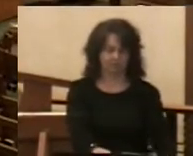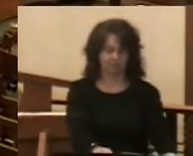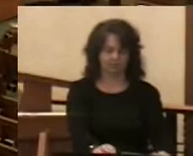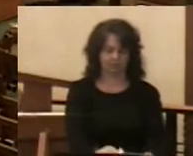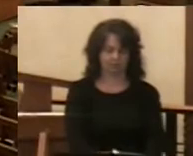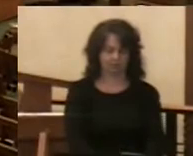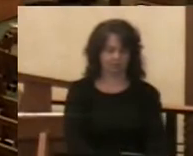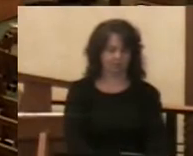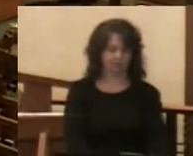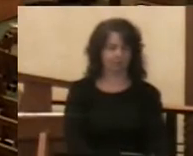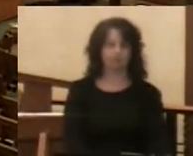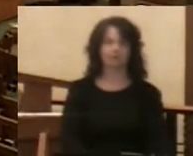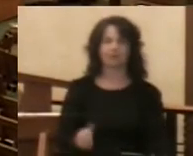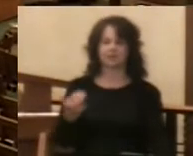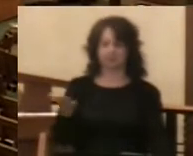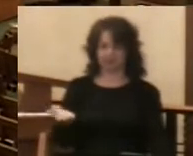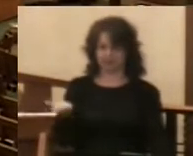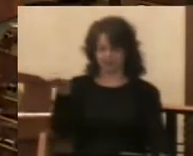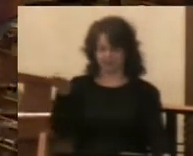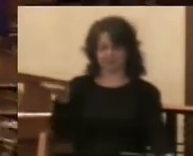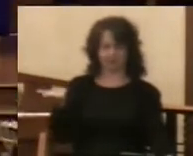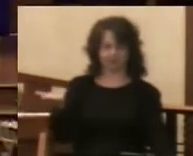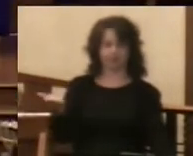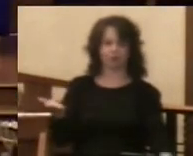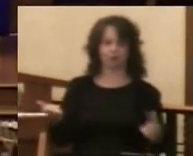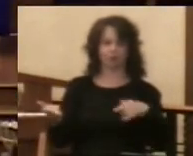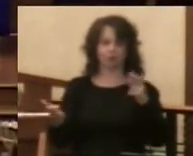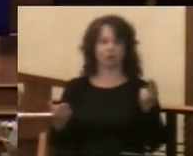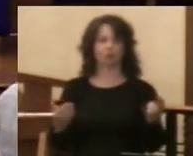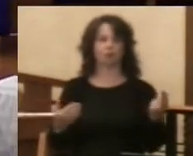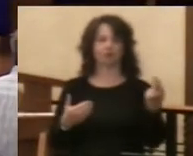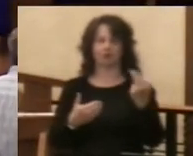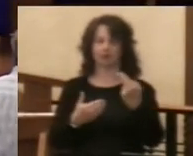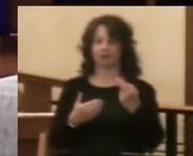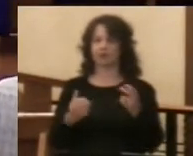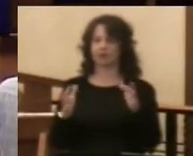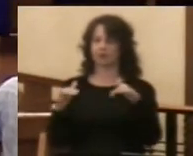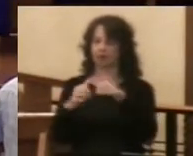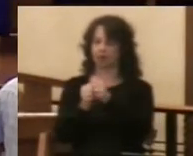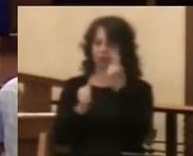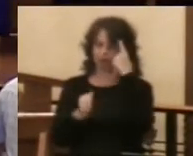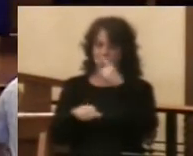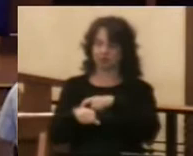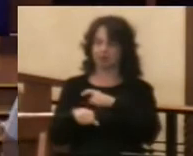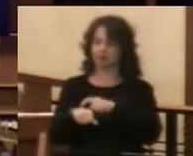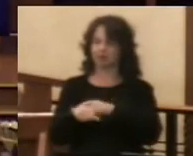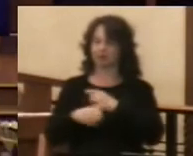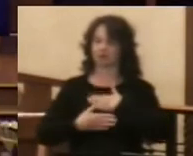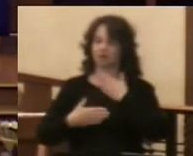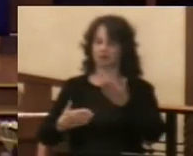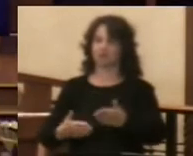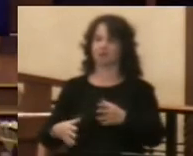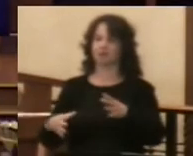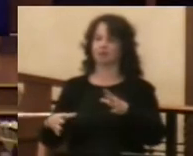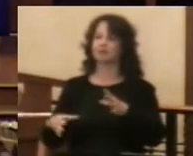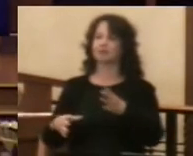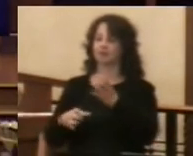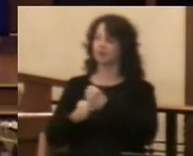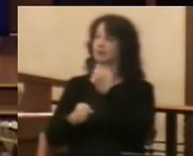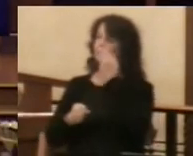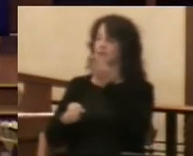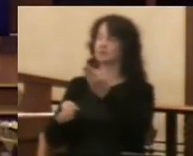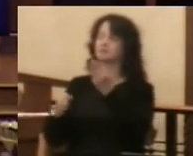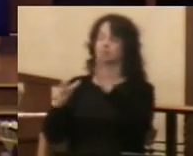Invited to remain standing as we gather now for a time of confession and receiving words of God's forgiveness